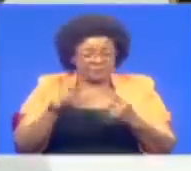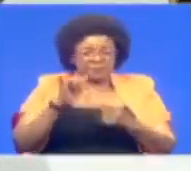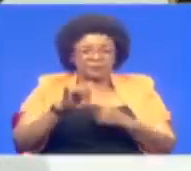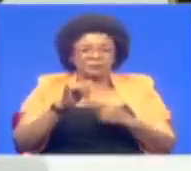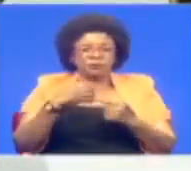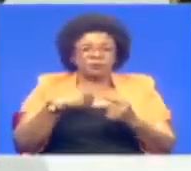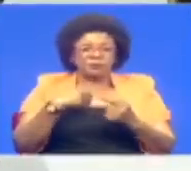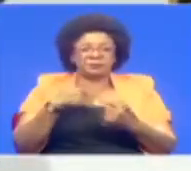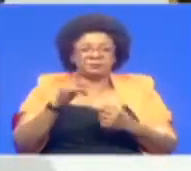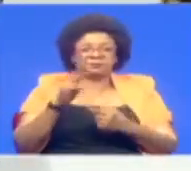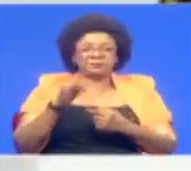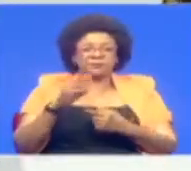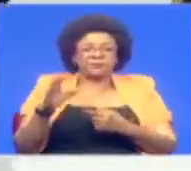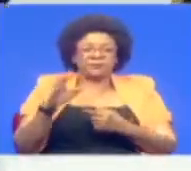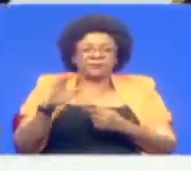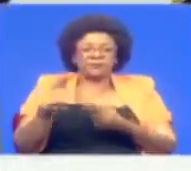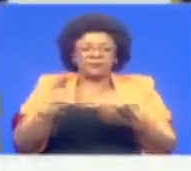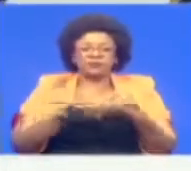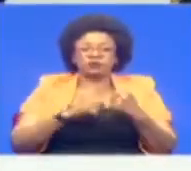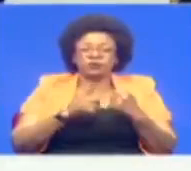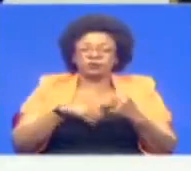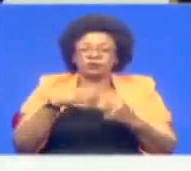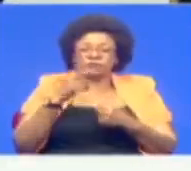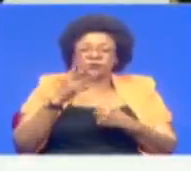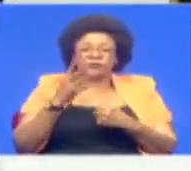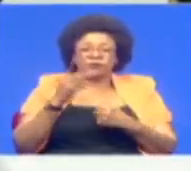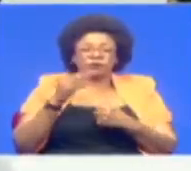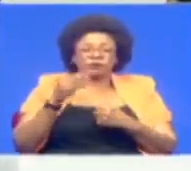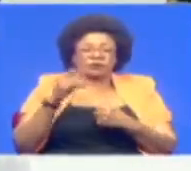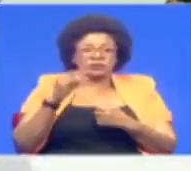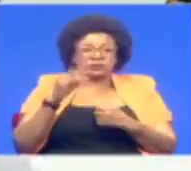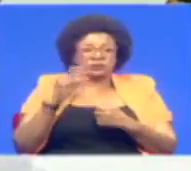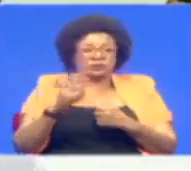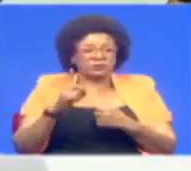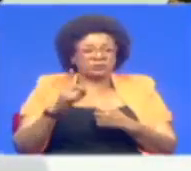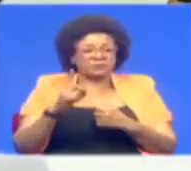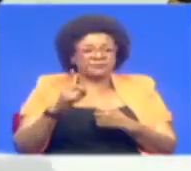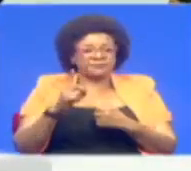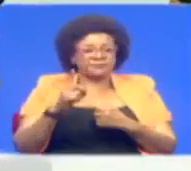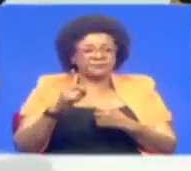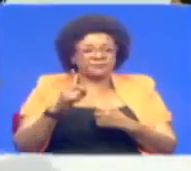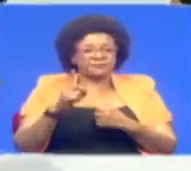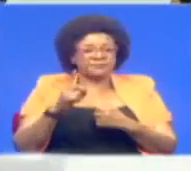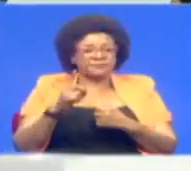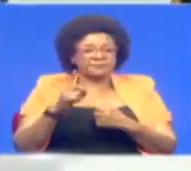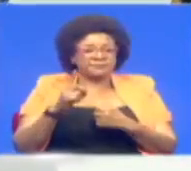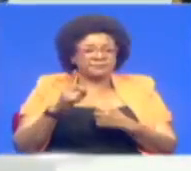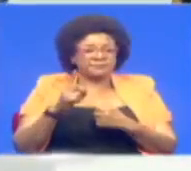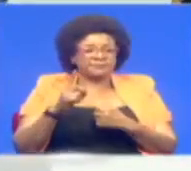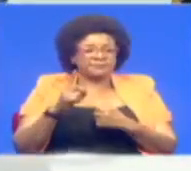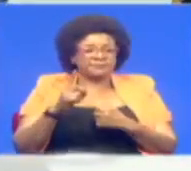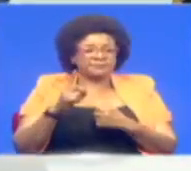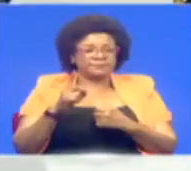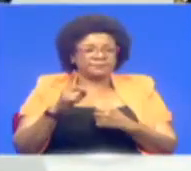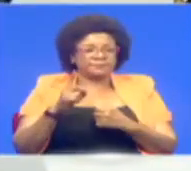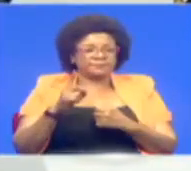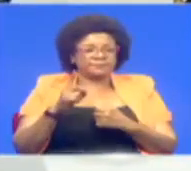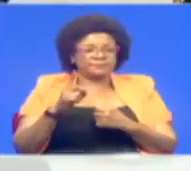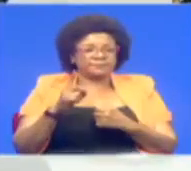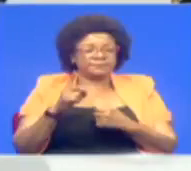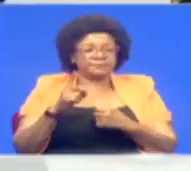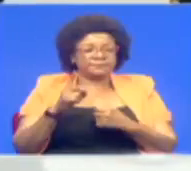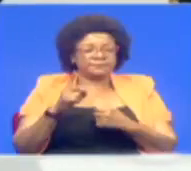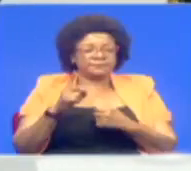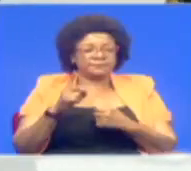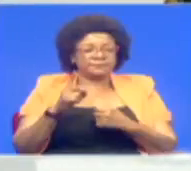at the KICC on June 24th, 2021. And clearly the commitment which is dear to